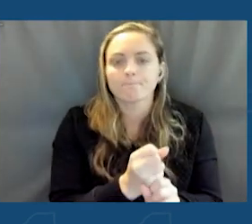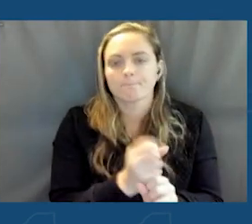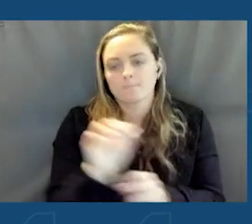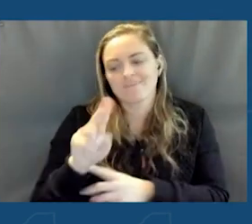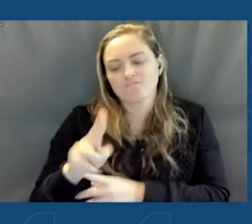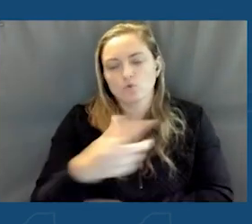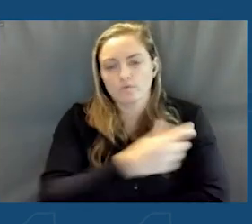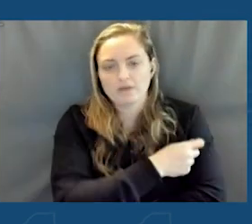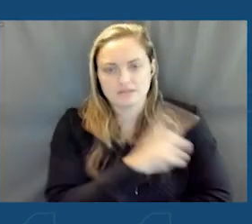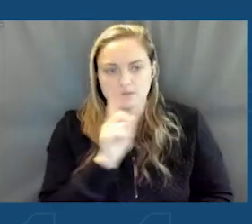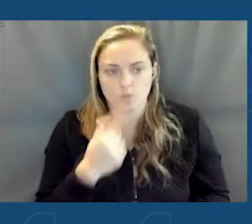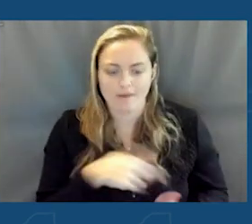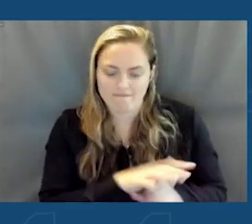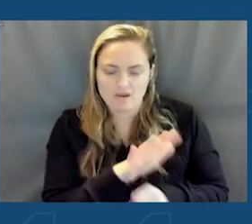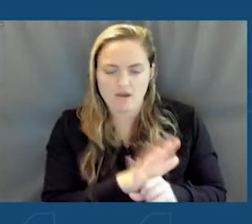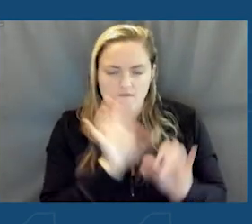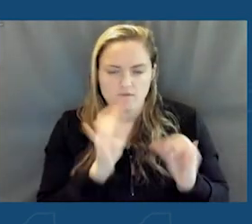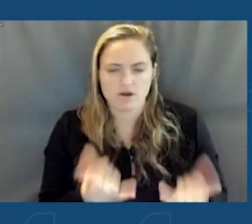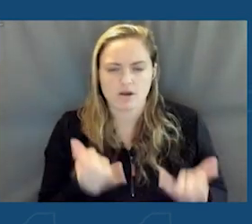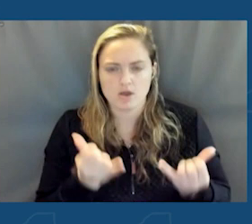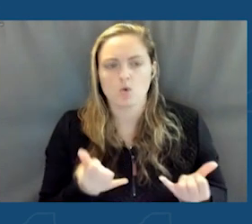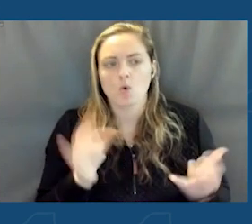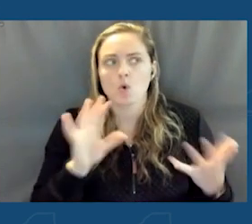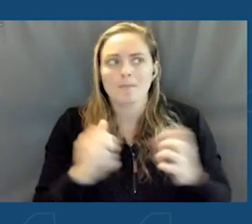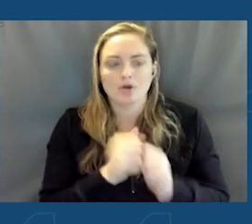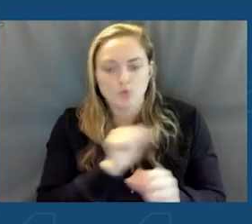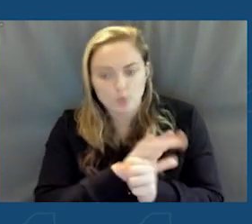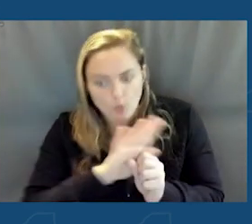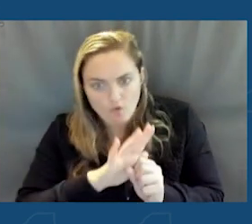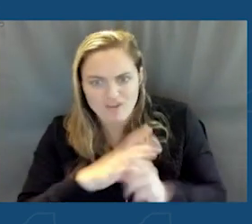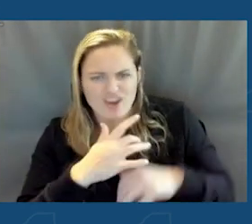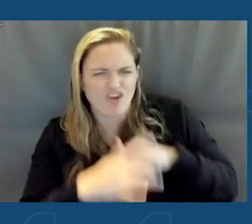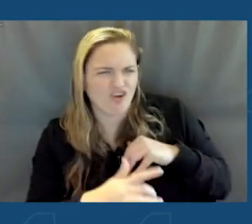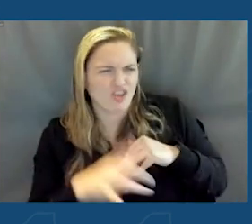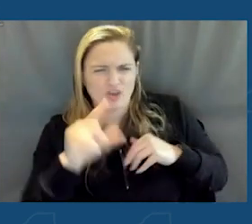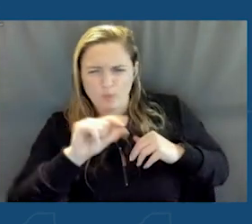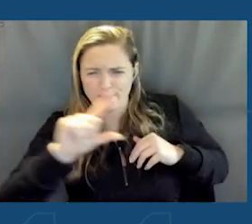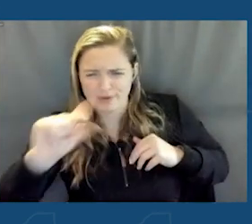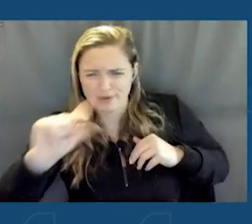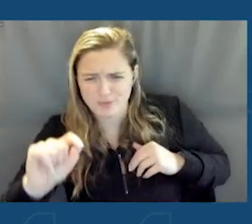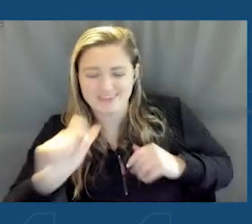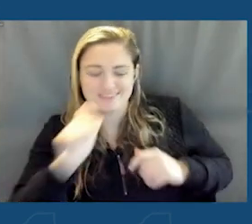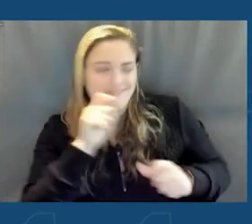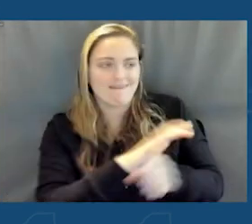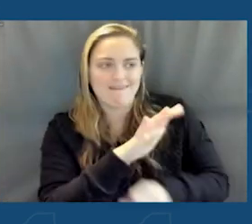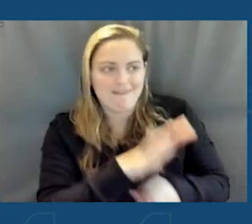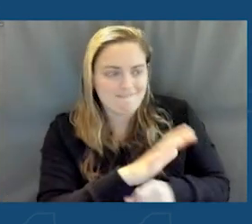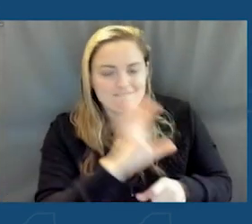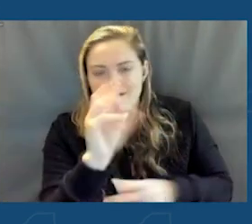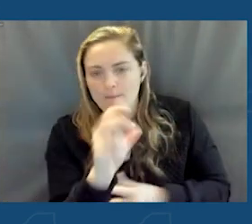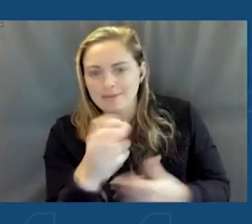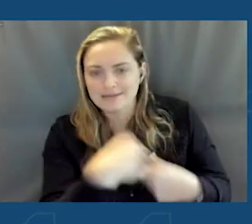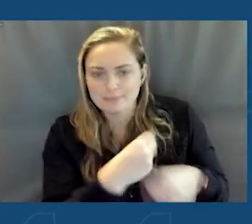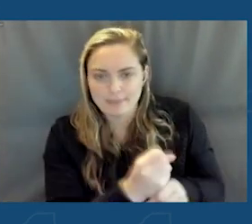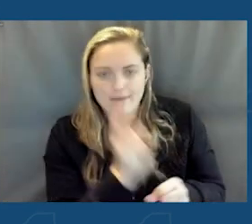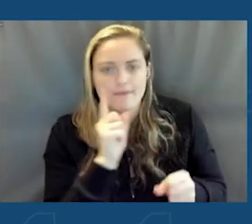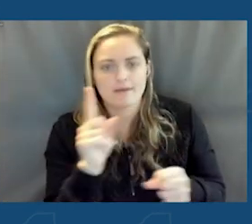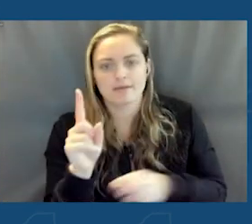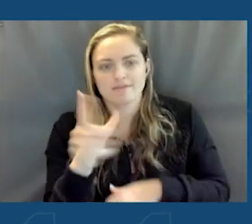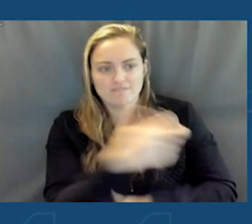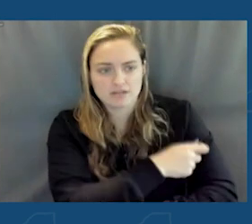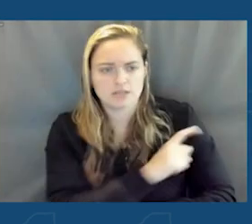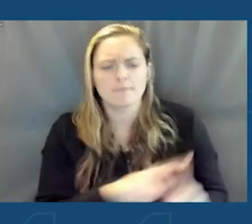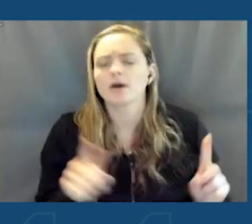vaccine. And unlike what we saw with COVID in the early months, there just weren't enough people manufacturing it. So we're in a good shape there. So let's talk about exactly